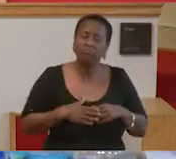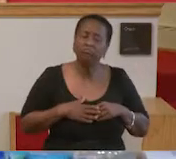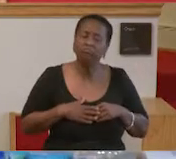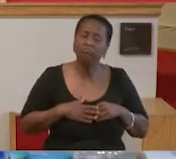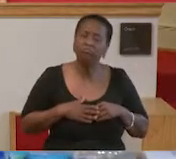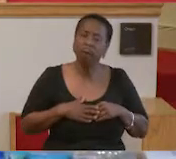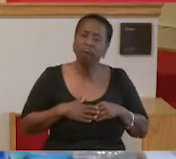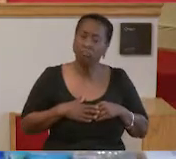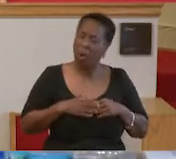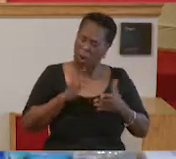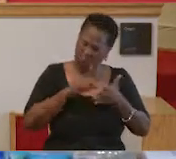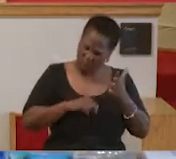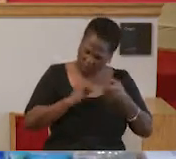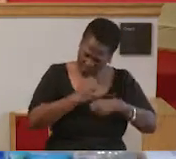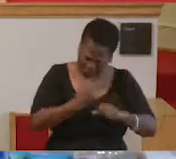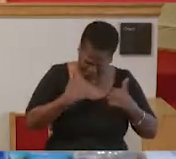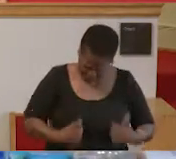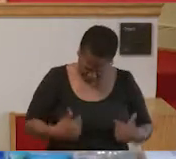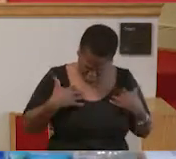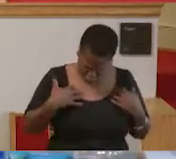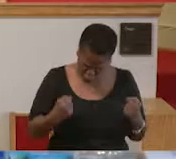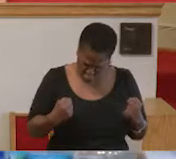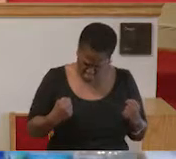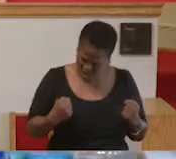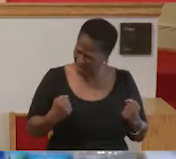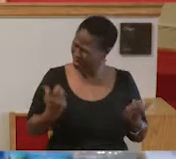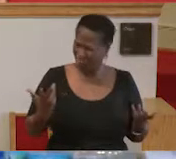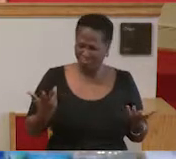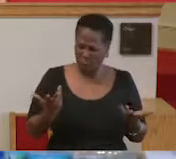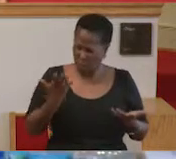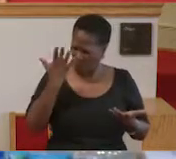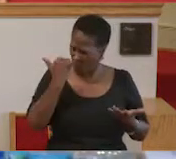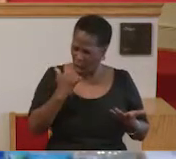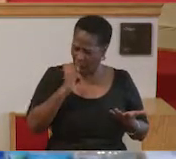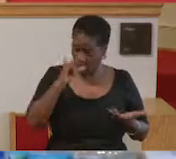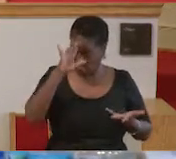you strong? What keeps you from going off